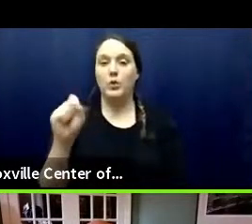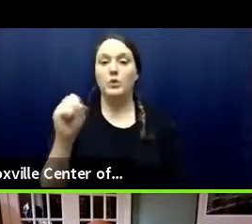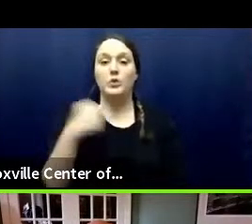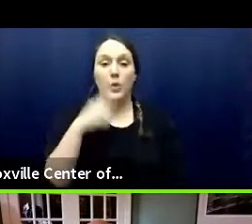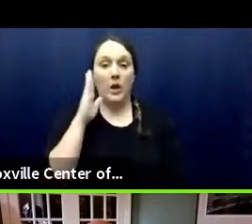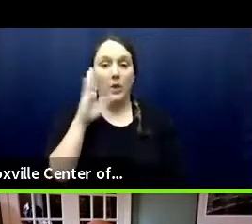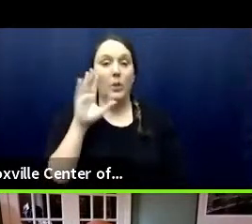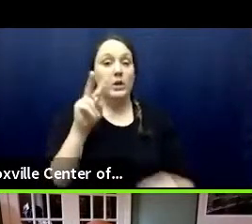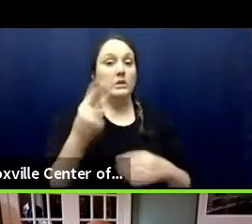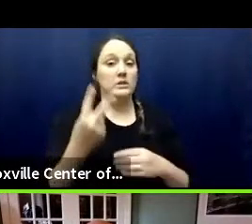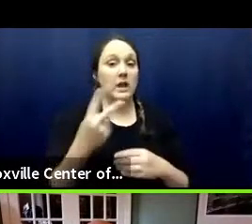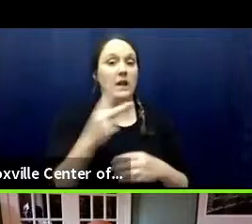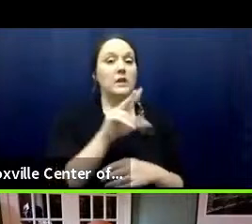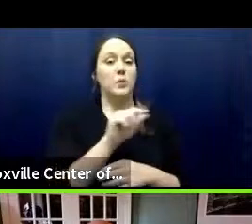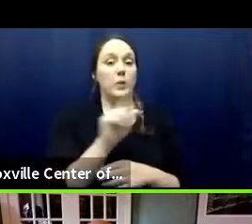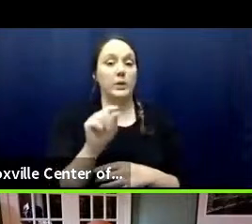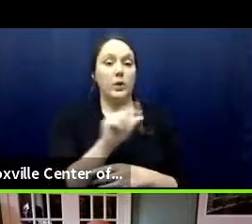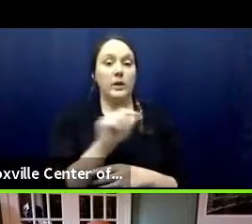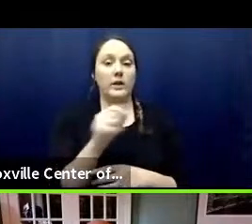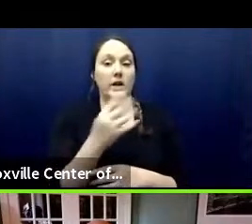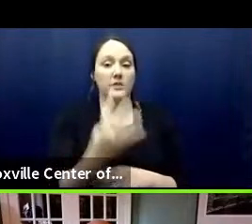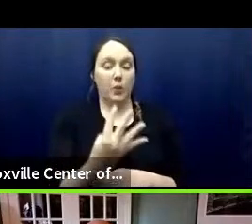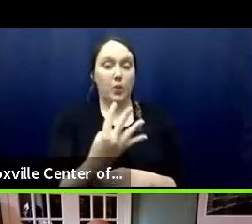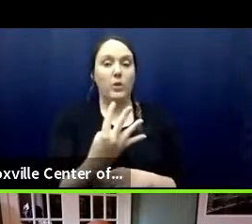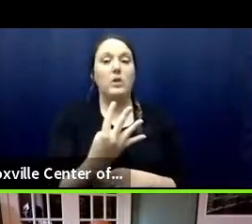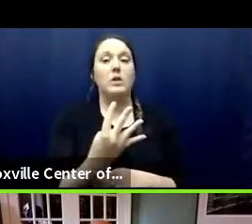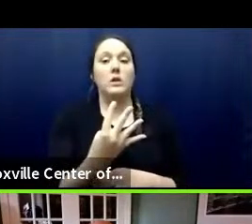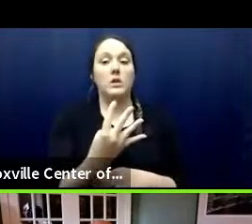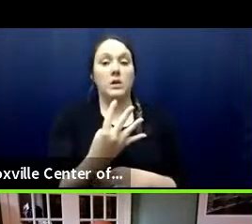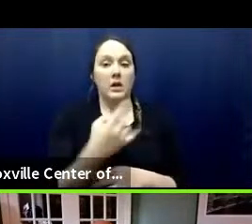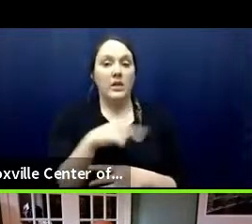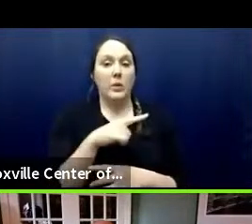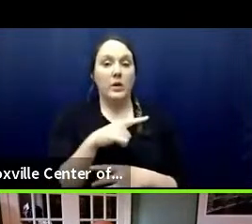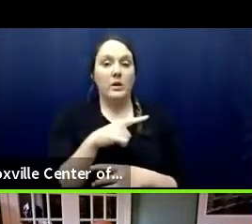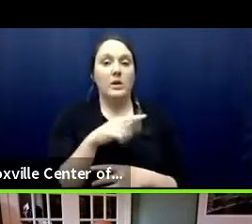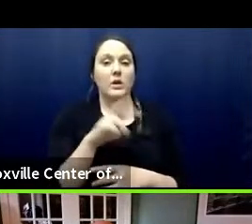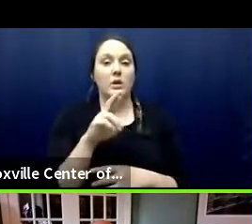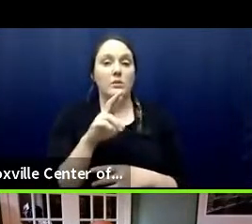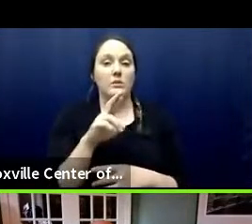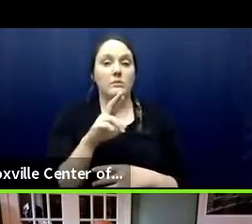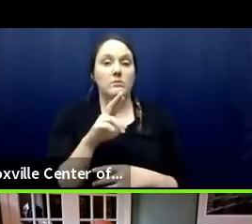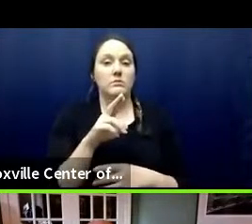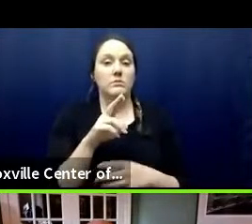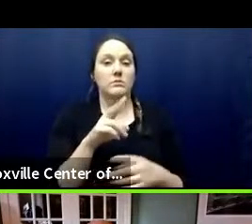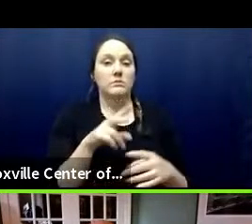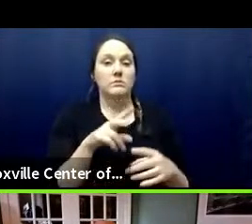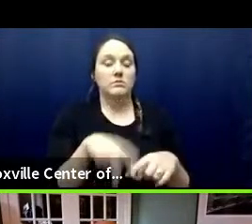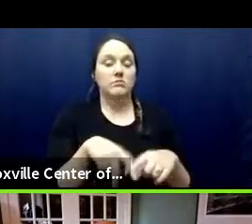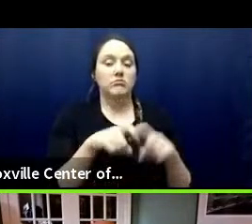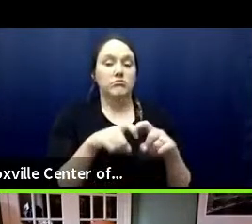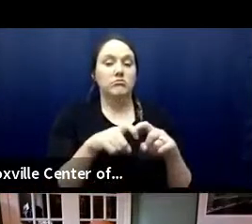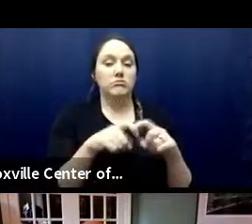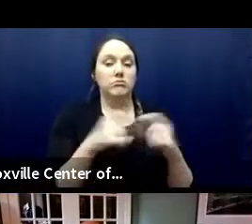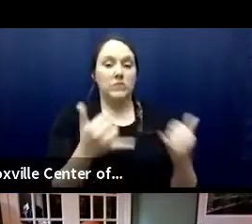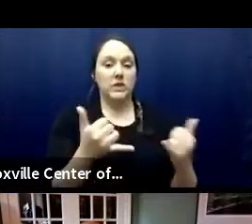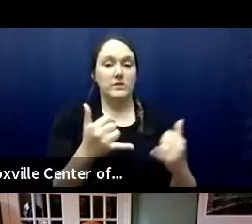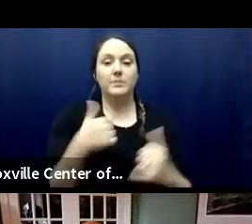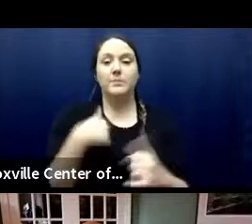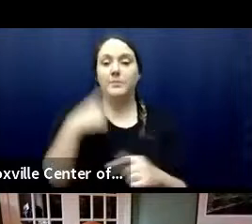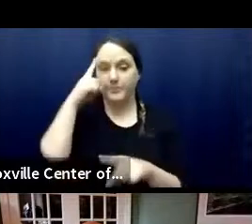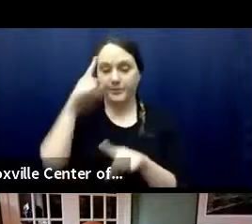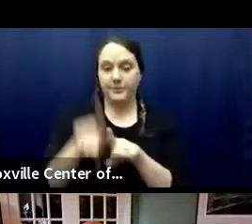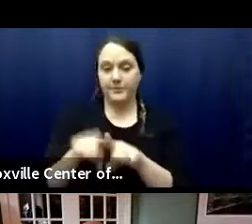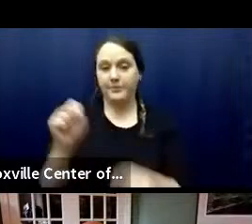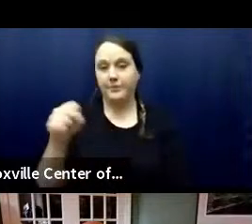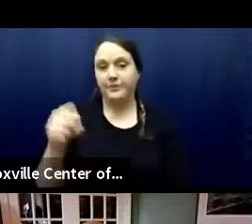you on 2020-4 that we rescind at this time. I agree with